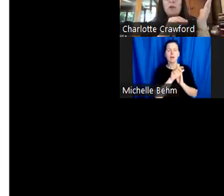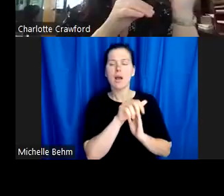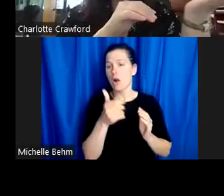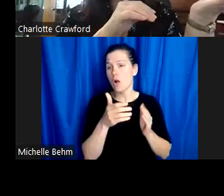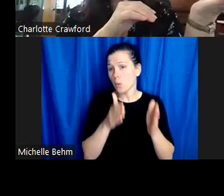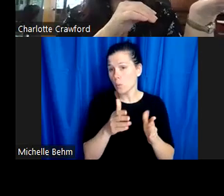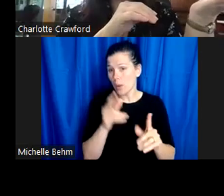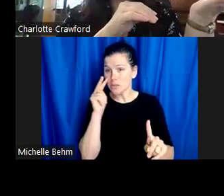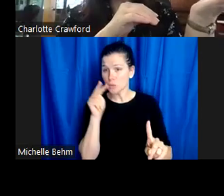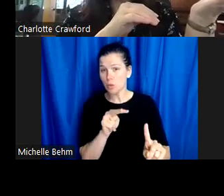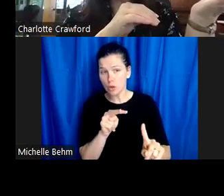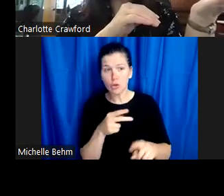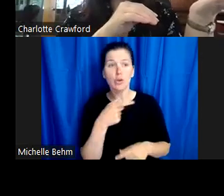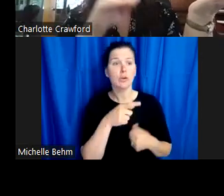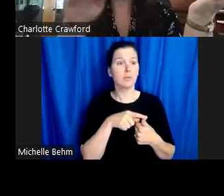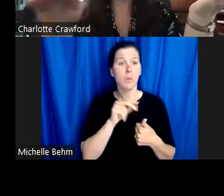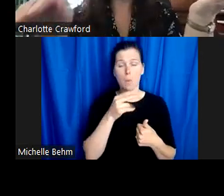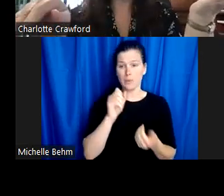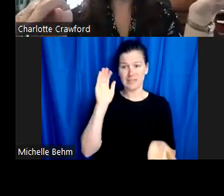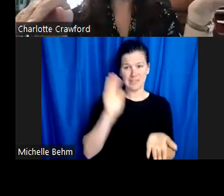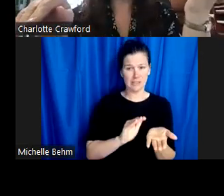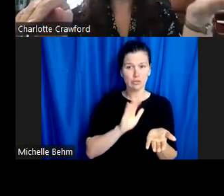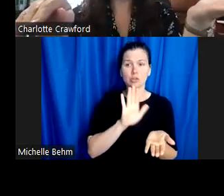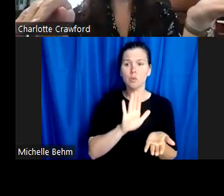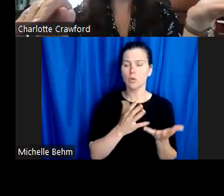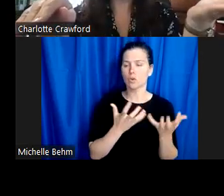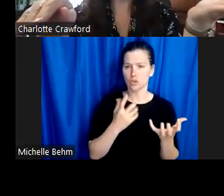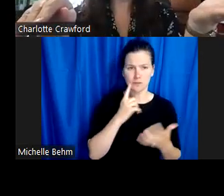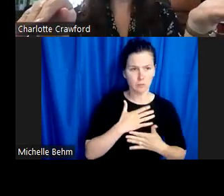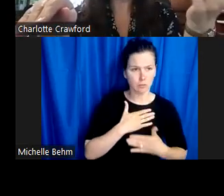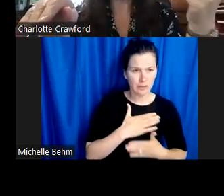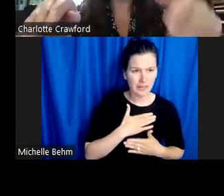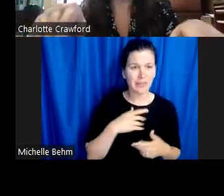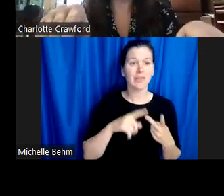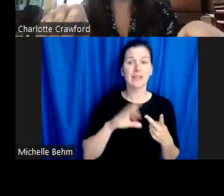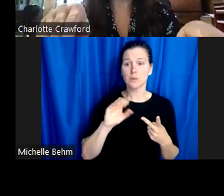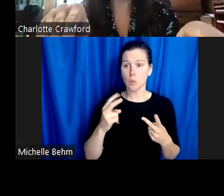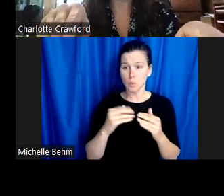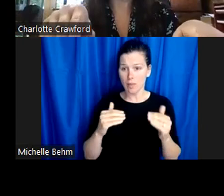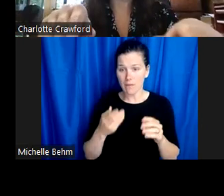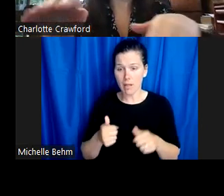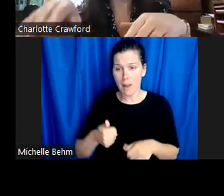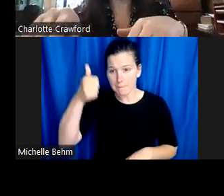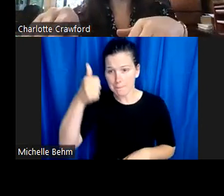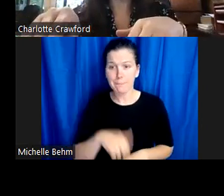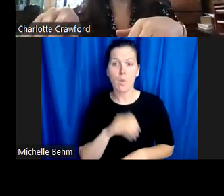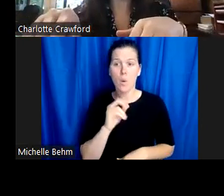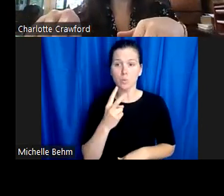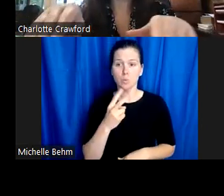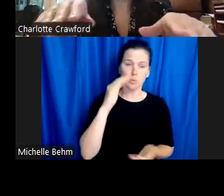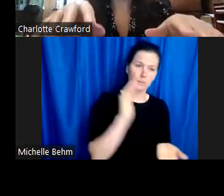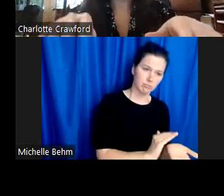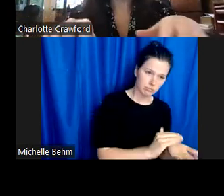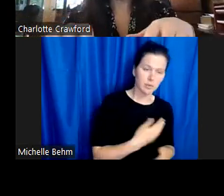opioids decrease the urge to breathe. So the breathing slows down, carbon dioxide levels come up, oxygen levels decrease, breathing